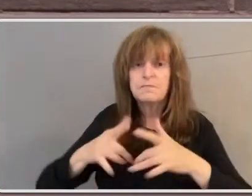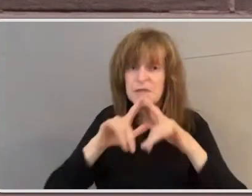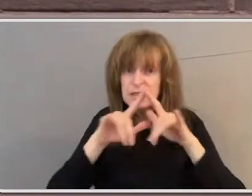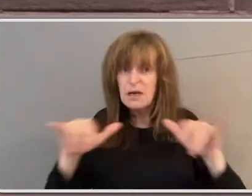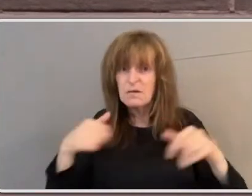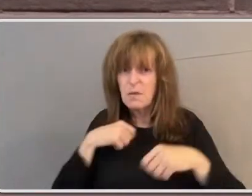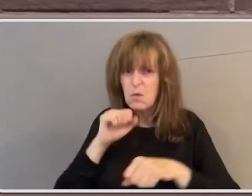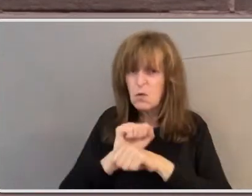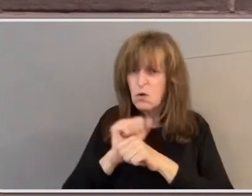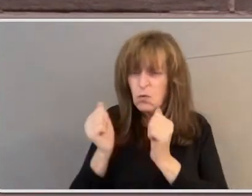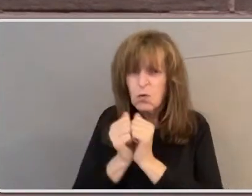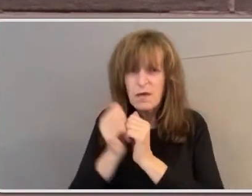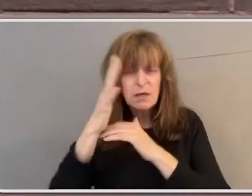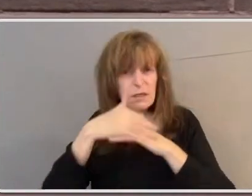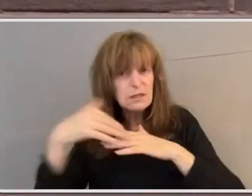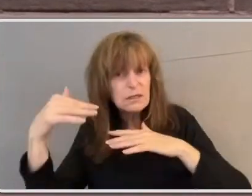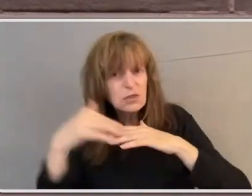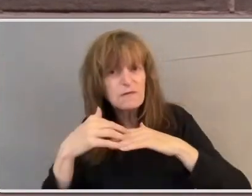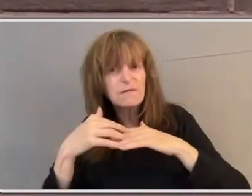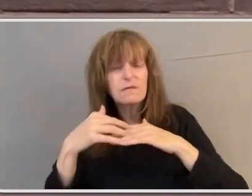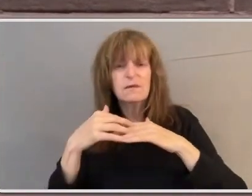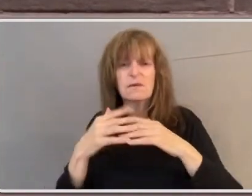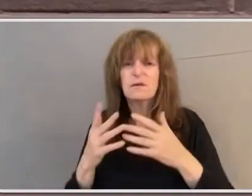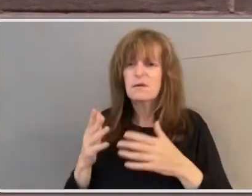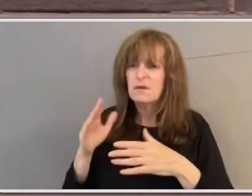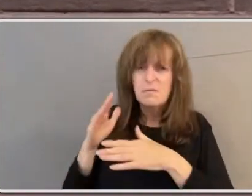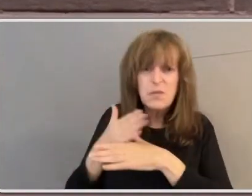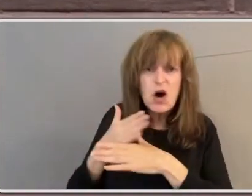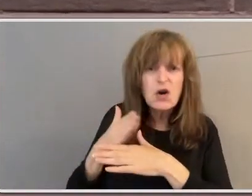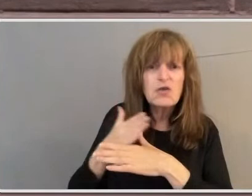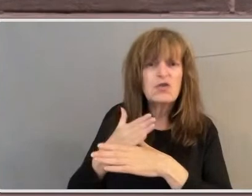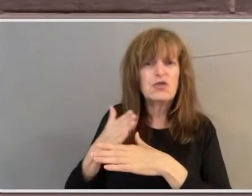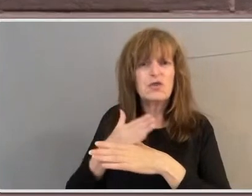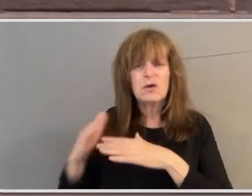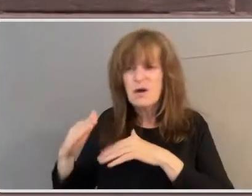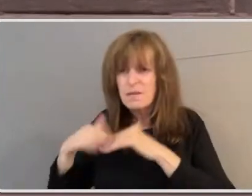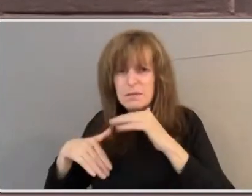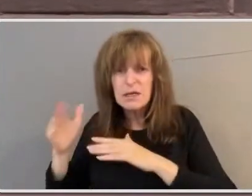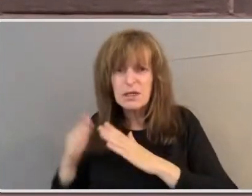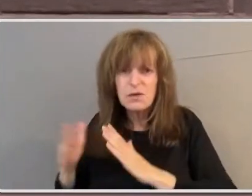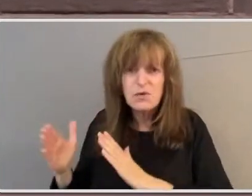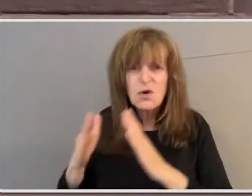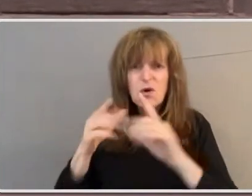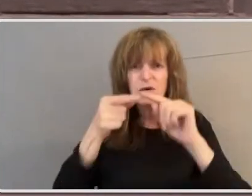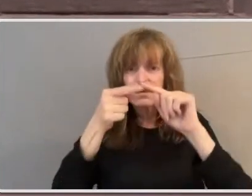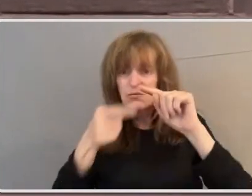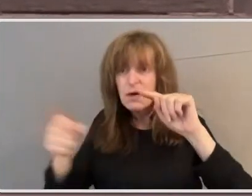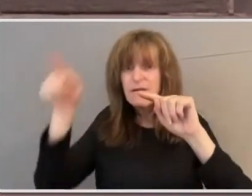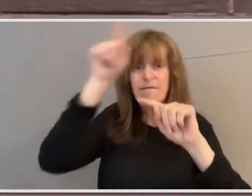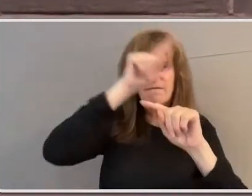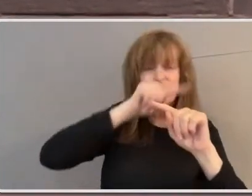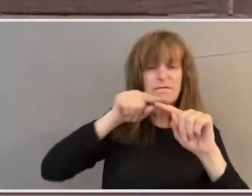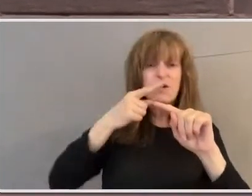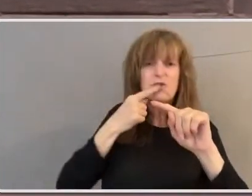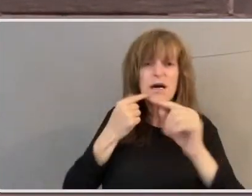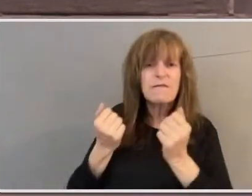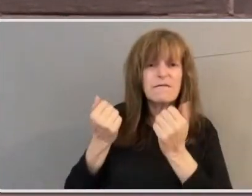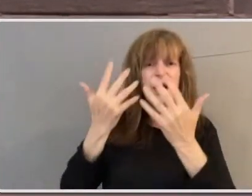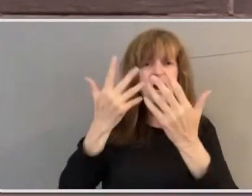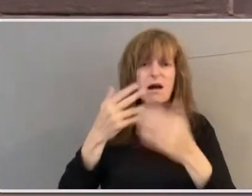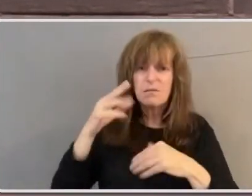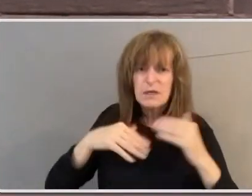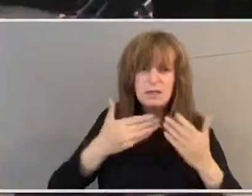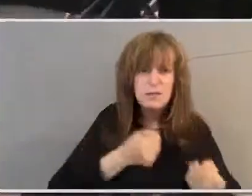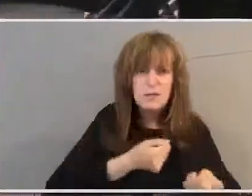of Fire, to bring prosperity to northern communities and unlock the full potential of our economy.